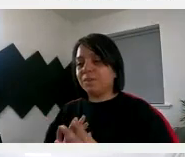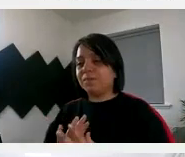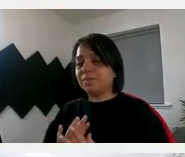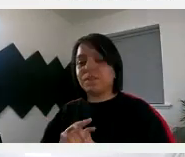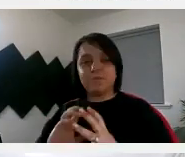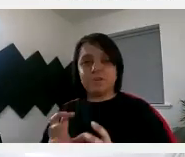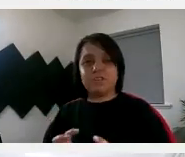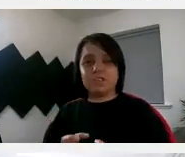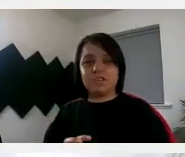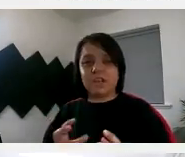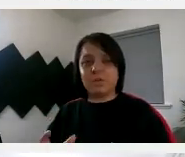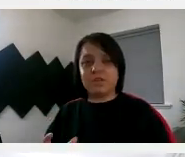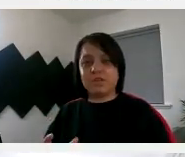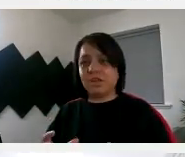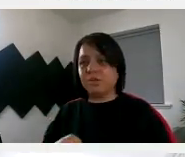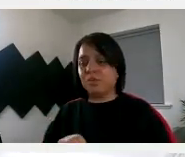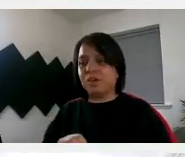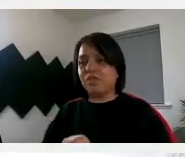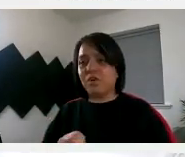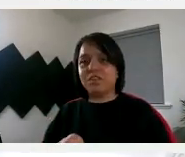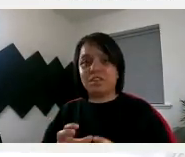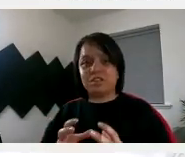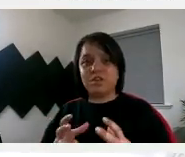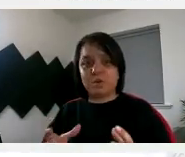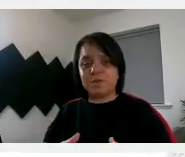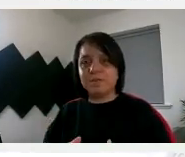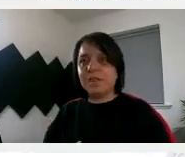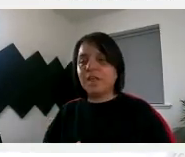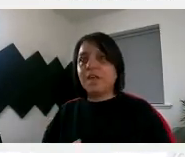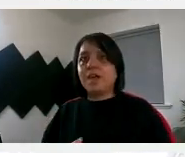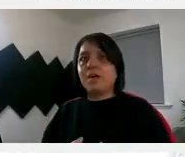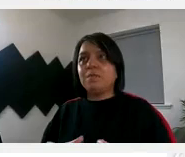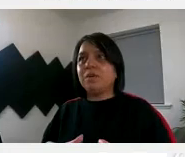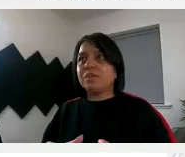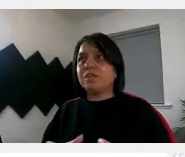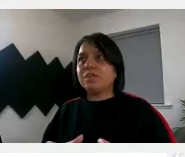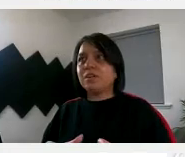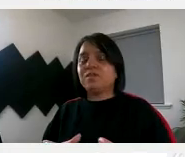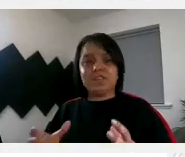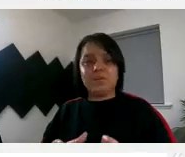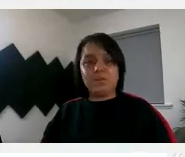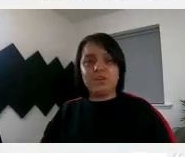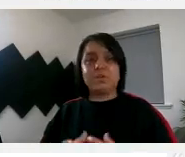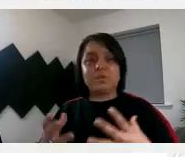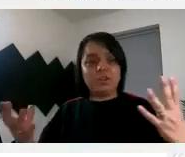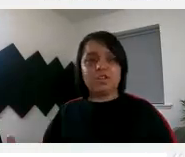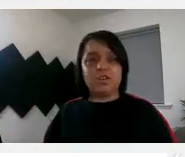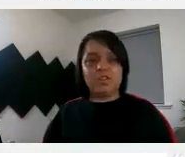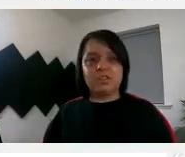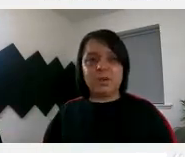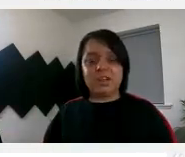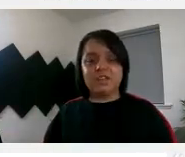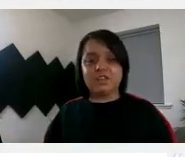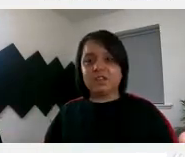got the British language, like we write a certain way. But for example, we use a Microsoft